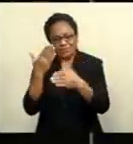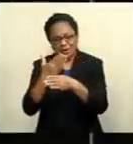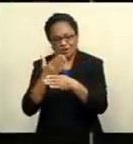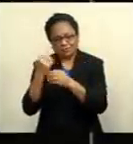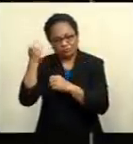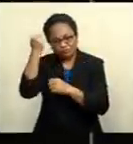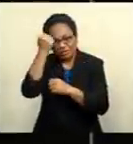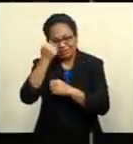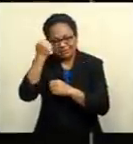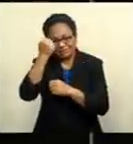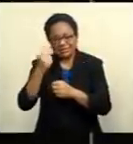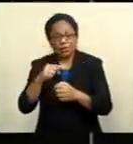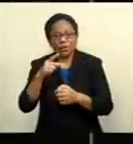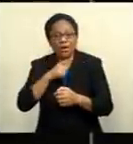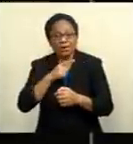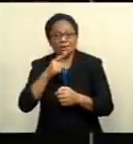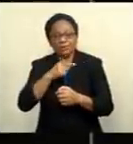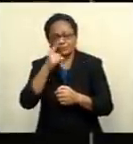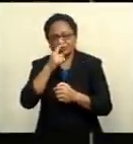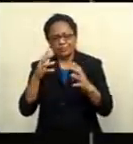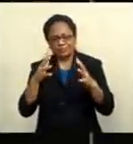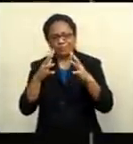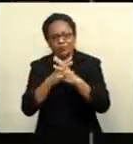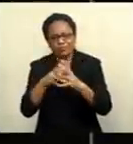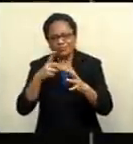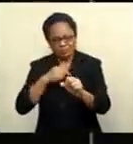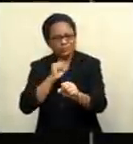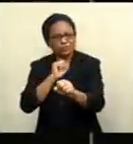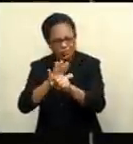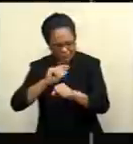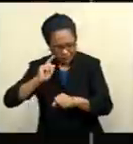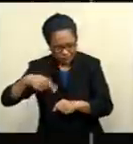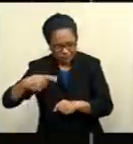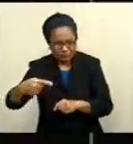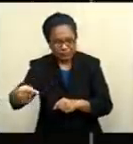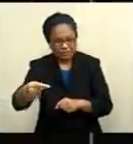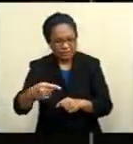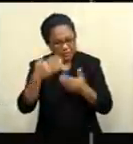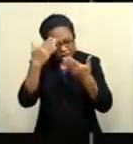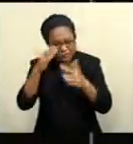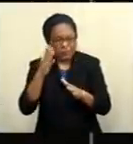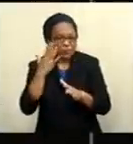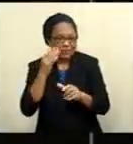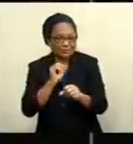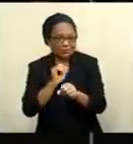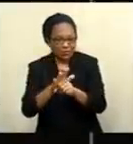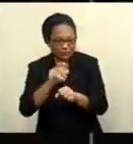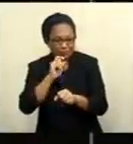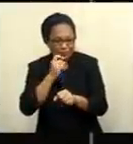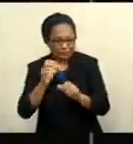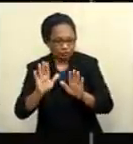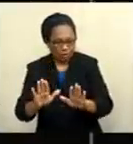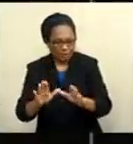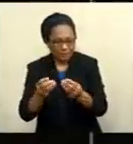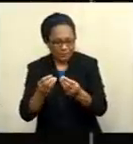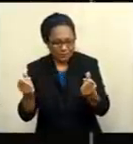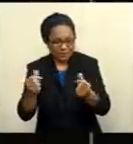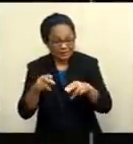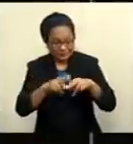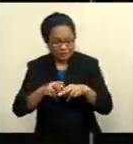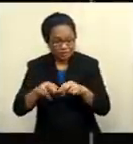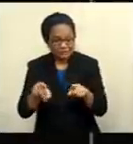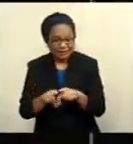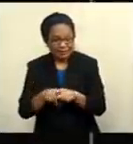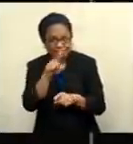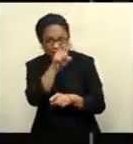health facilities with no end in sight as the COVID-19 pandemic continues to create havoc. Fiji is no different.